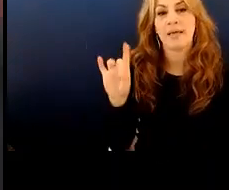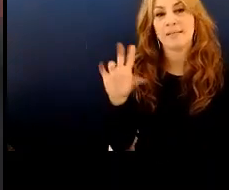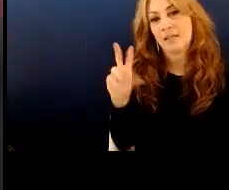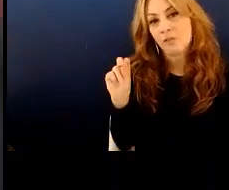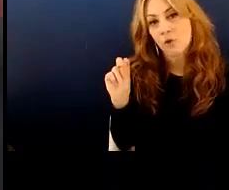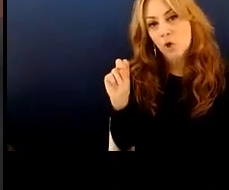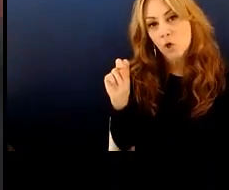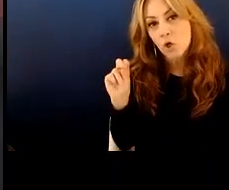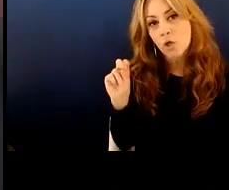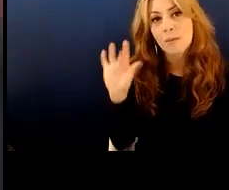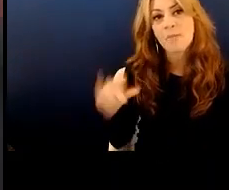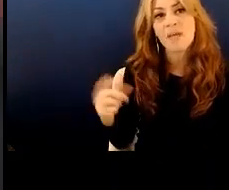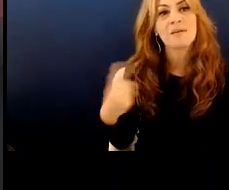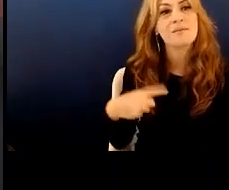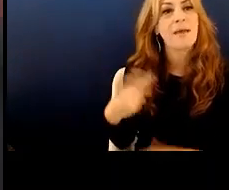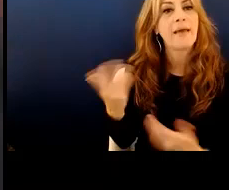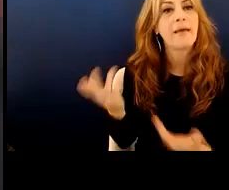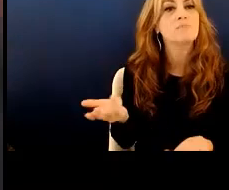and pick a day.